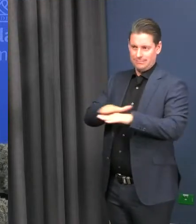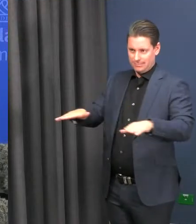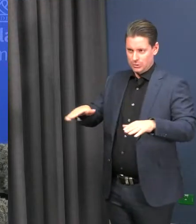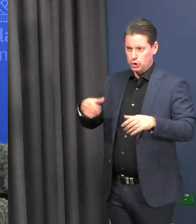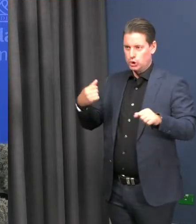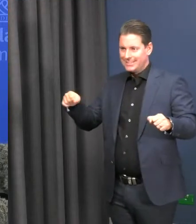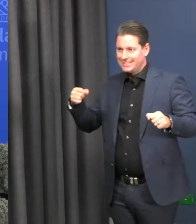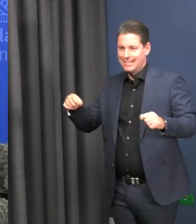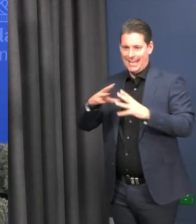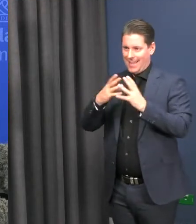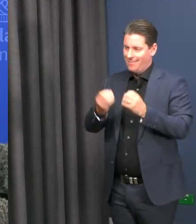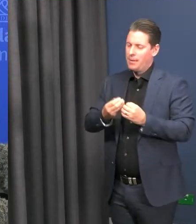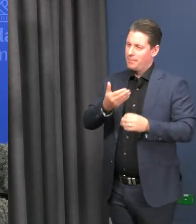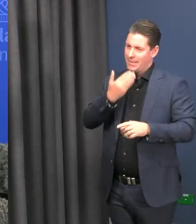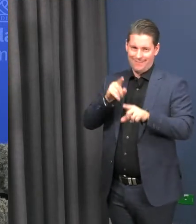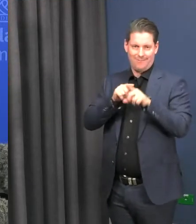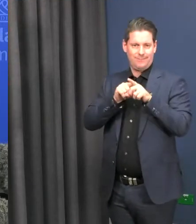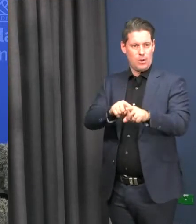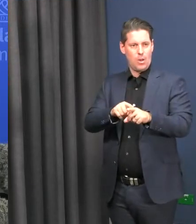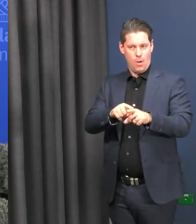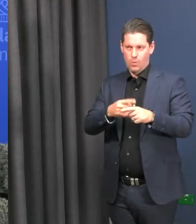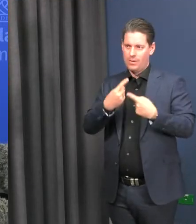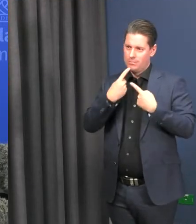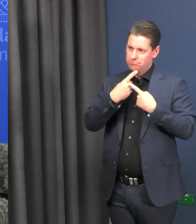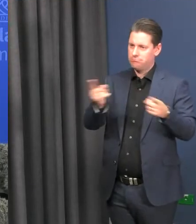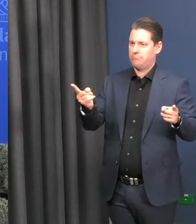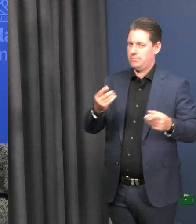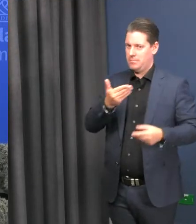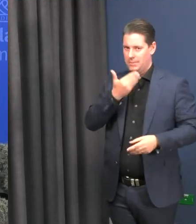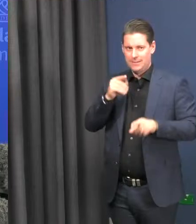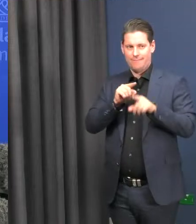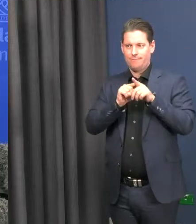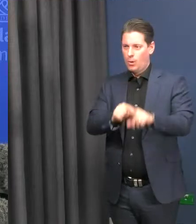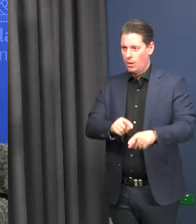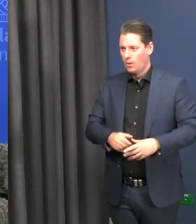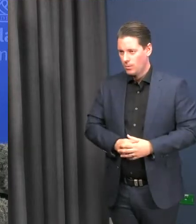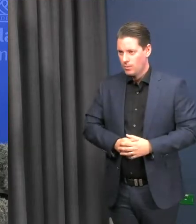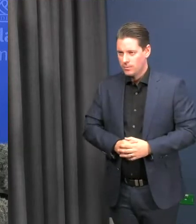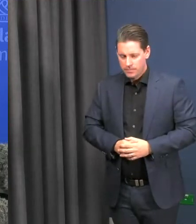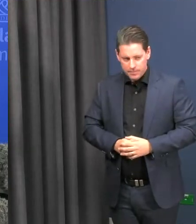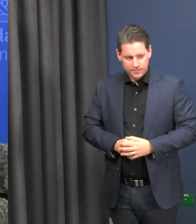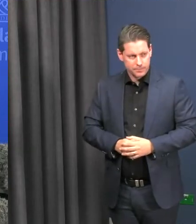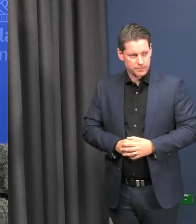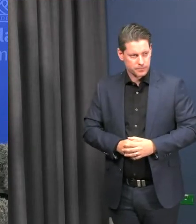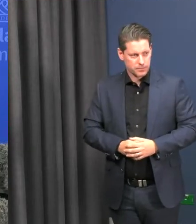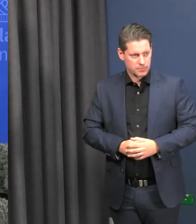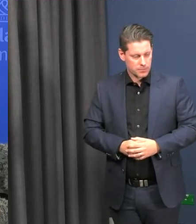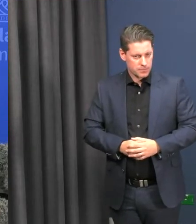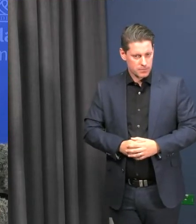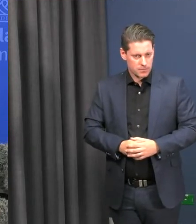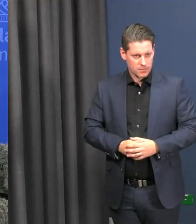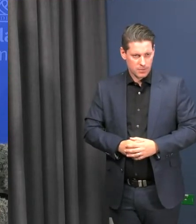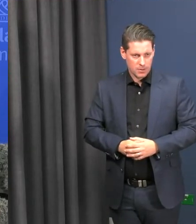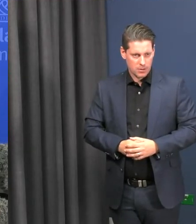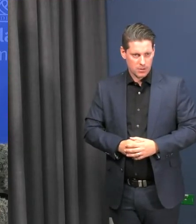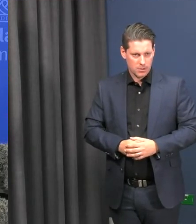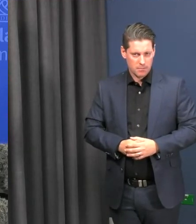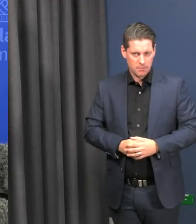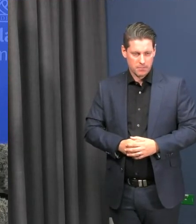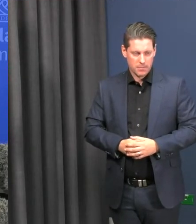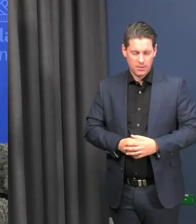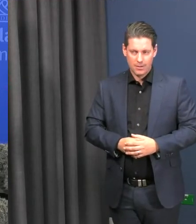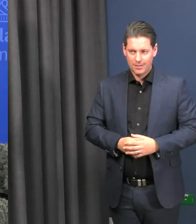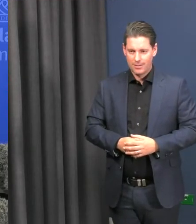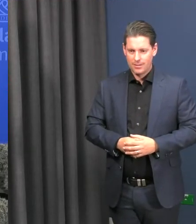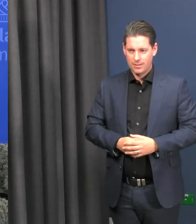a reason, and we'll continue to make sure that people get the information. And look, overwhelmingly, my